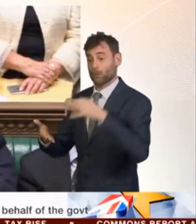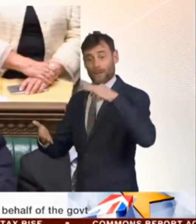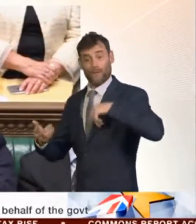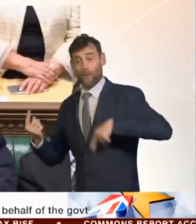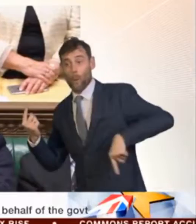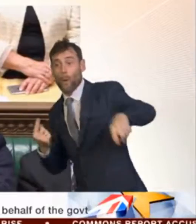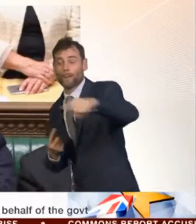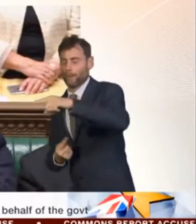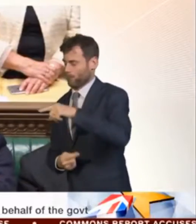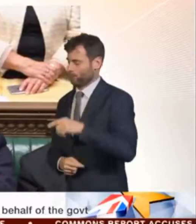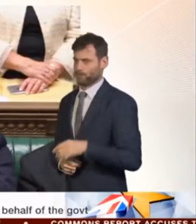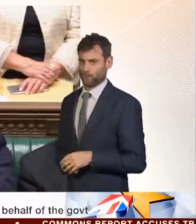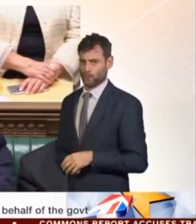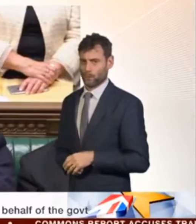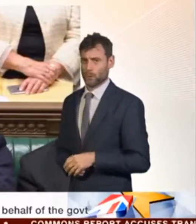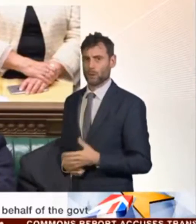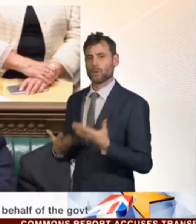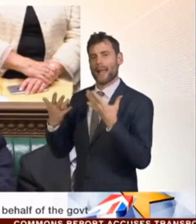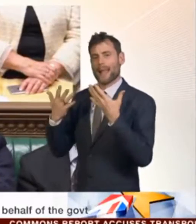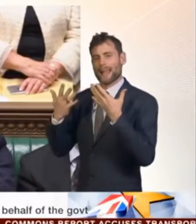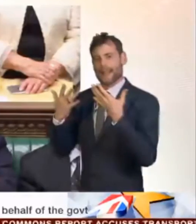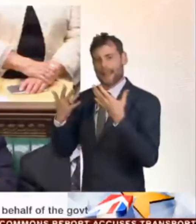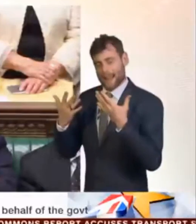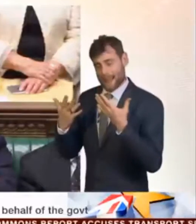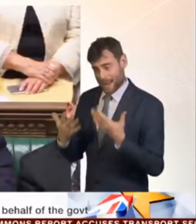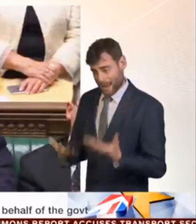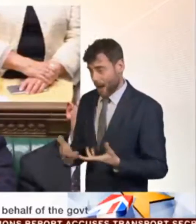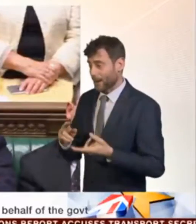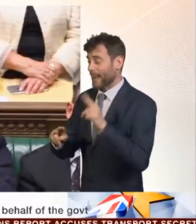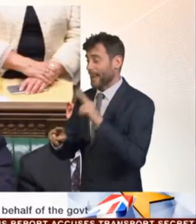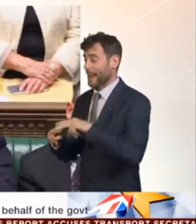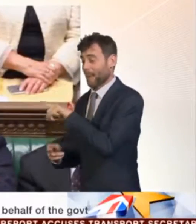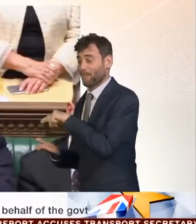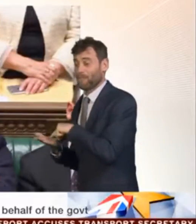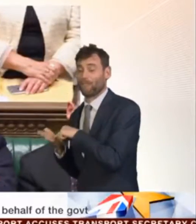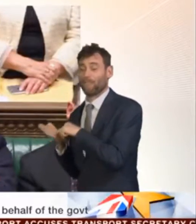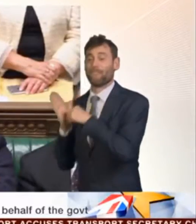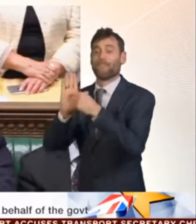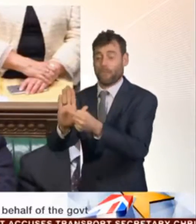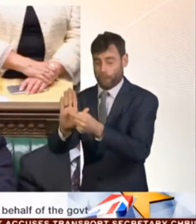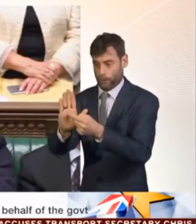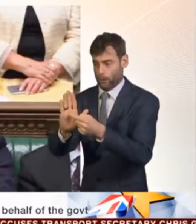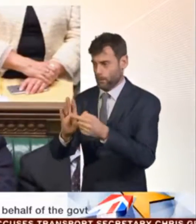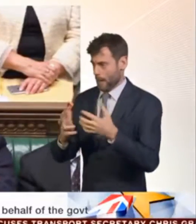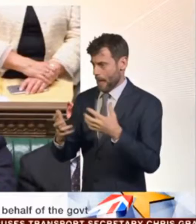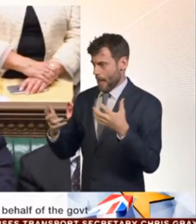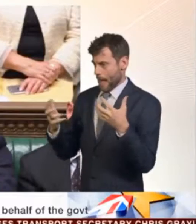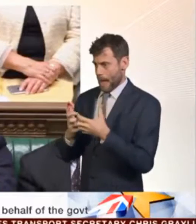What we break now may be very difficult to fix later.